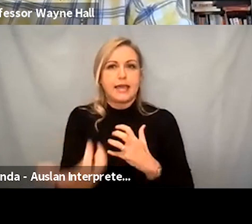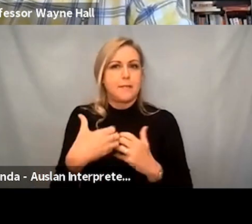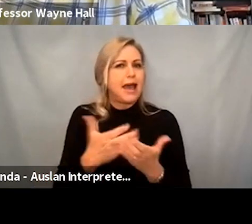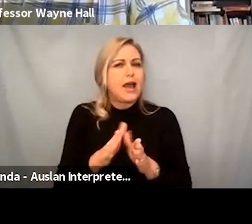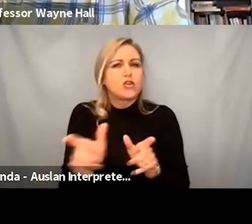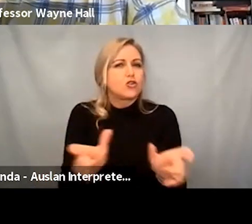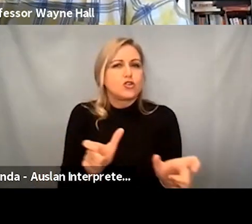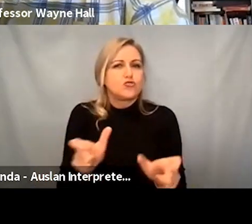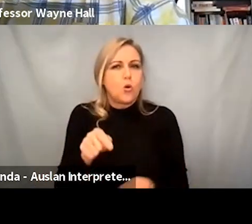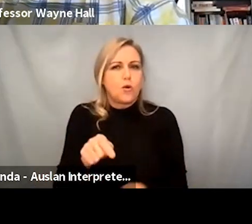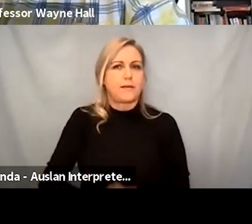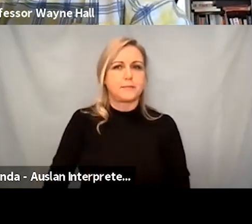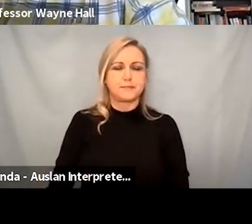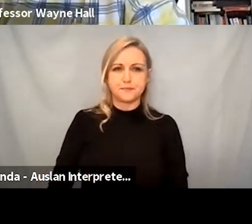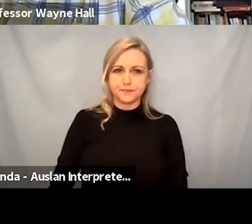that?